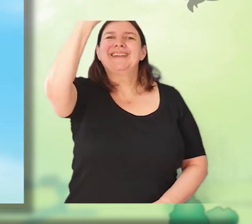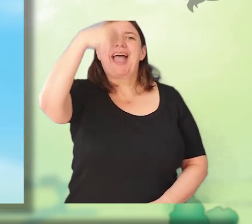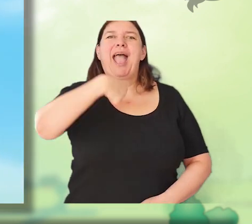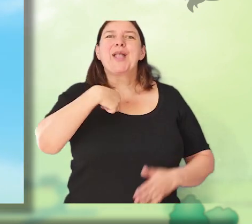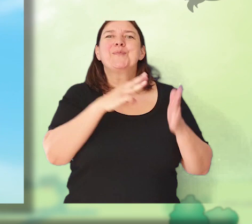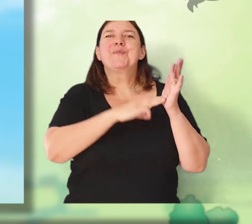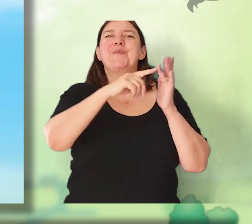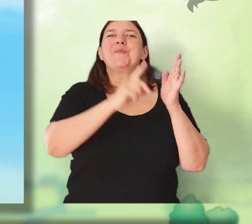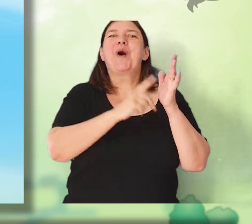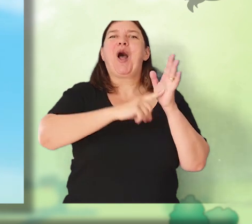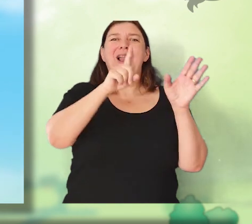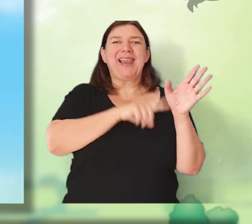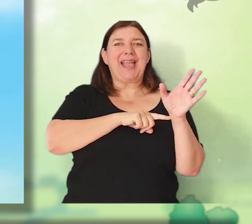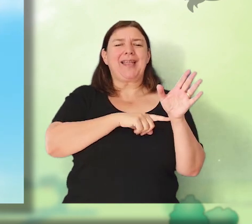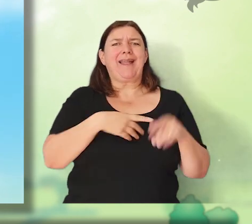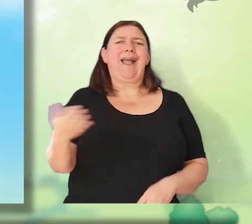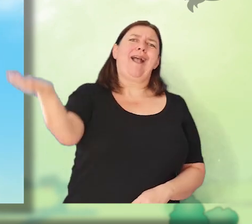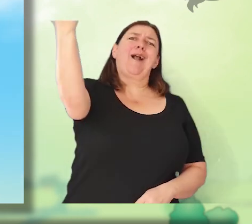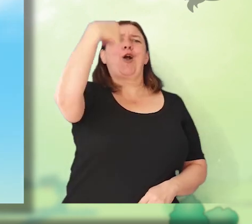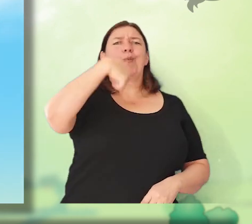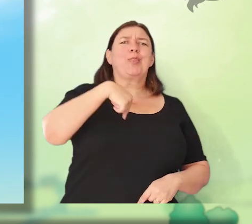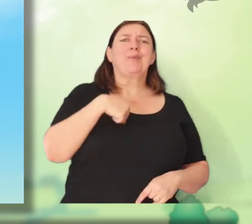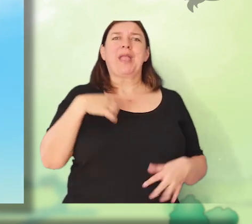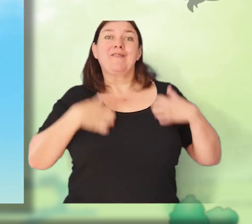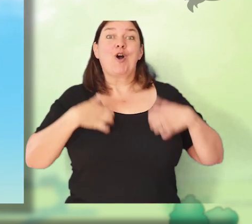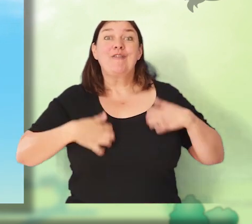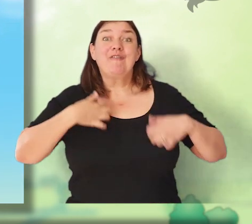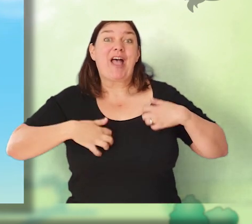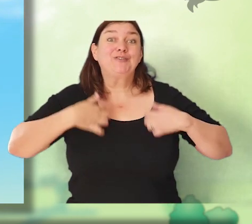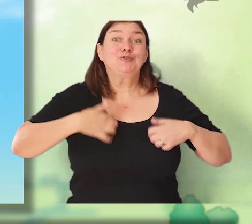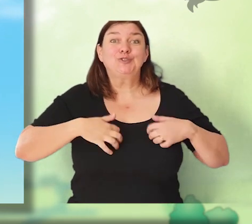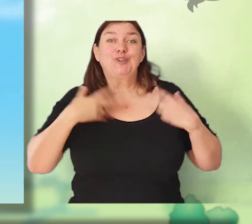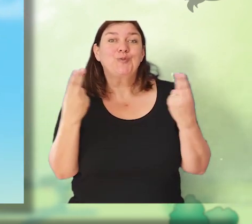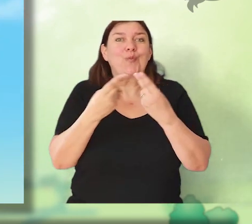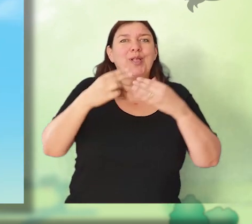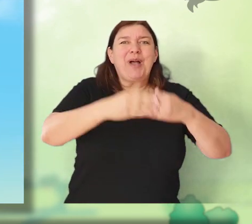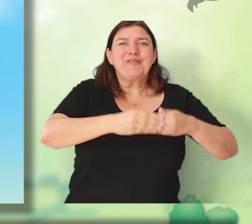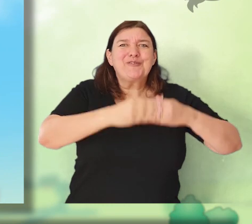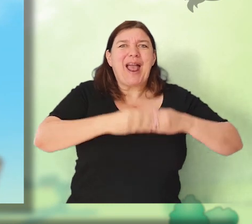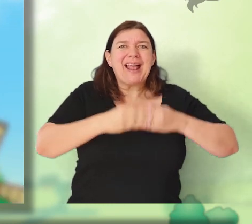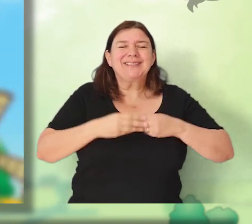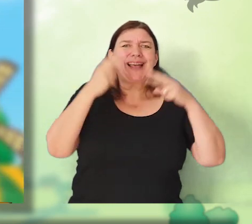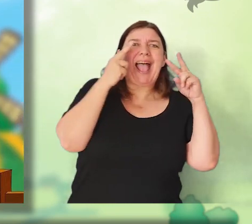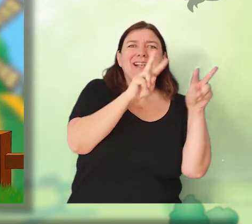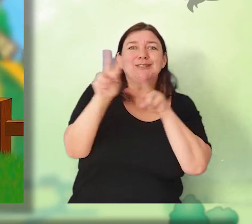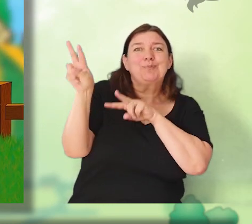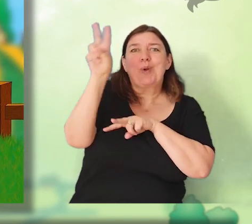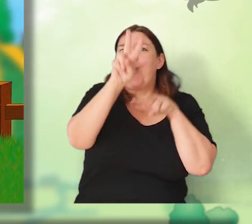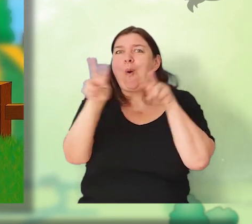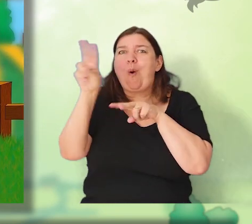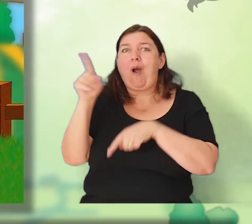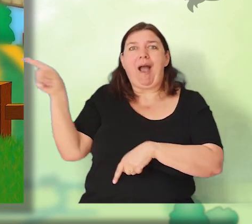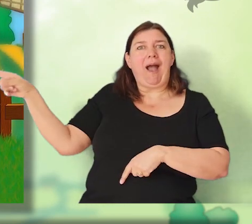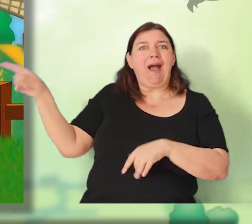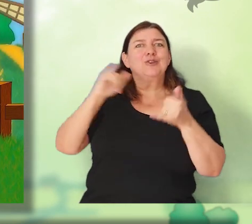Hi, my name is Molly. Come with me as I go on adventures with my friends and explore Sunny